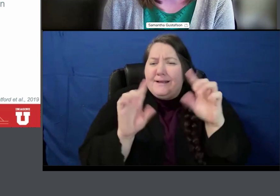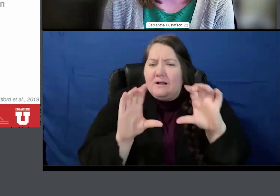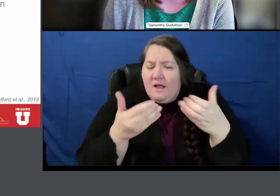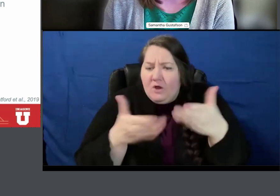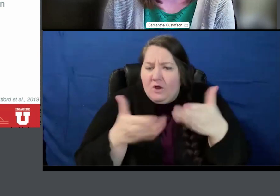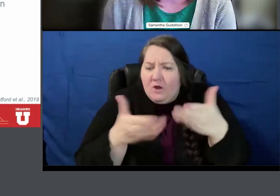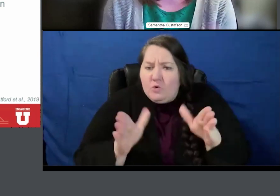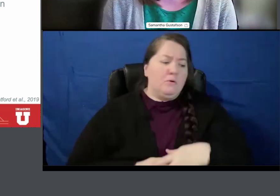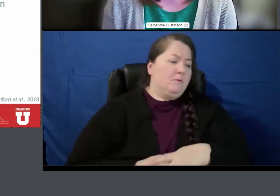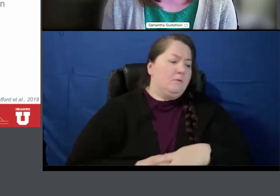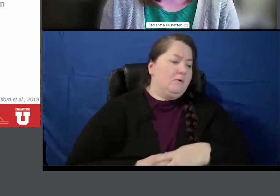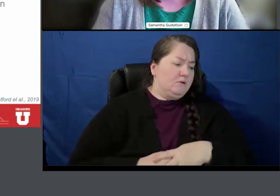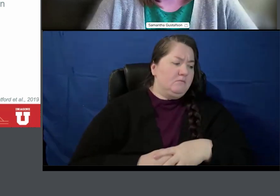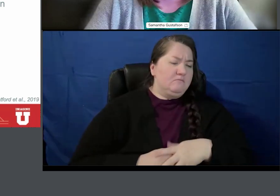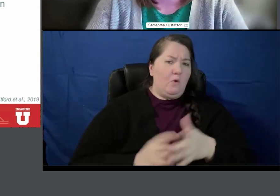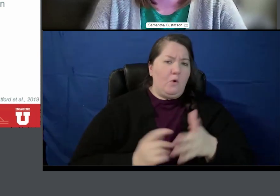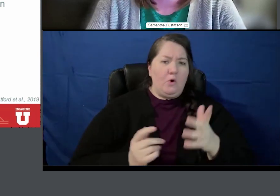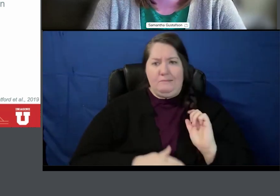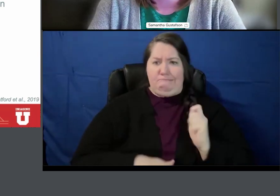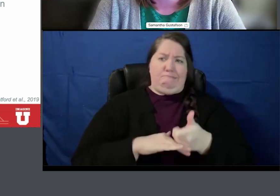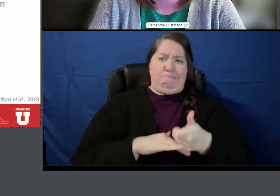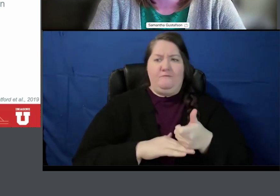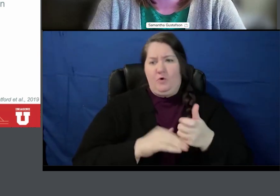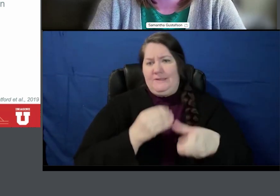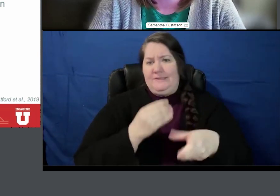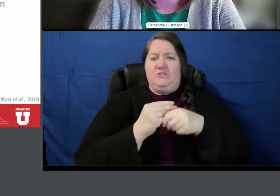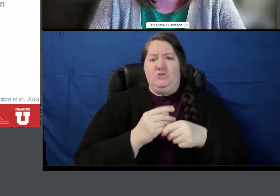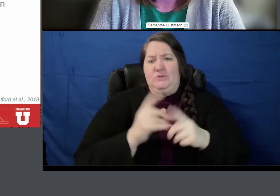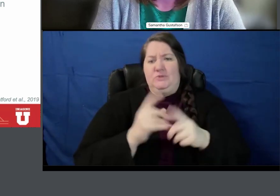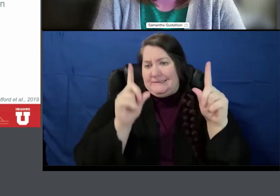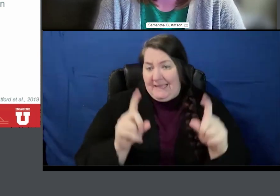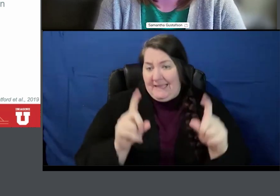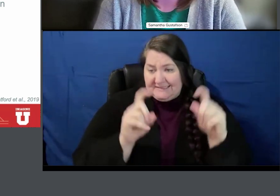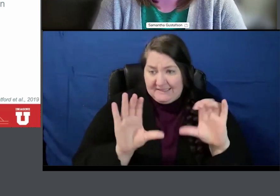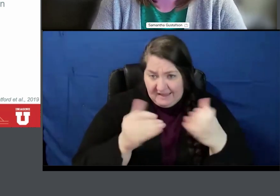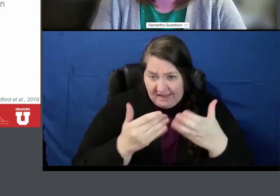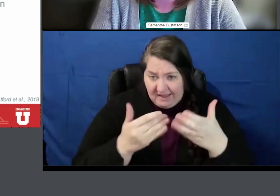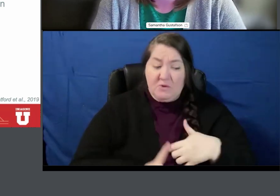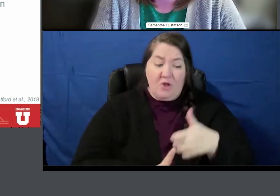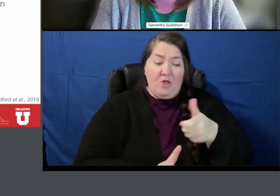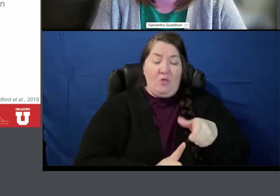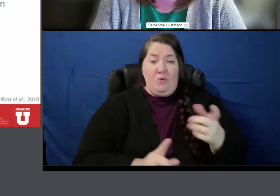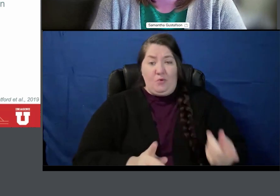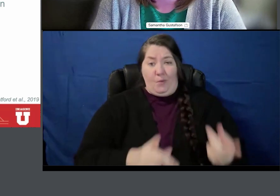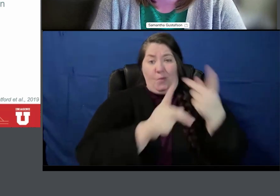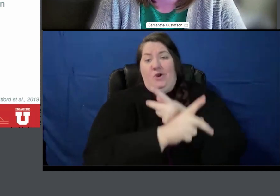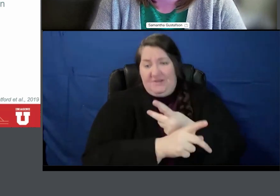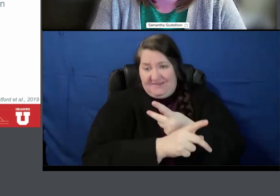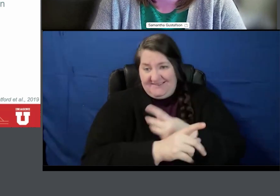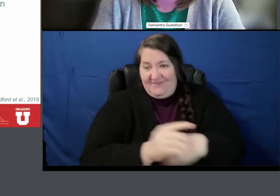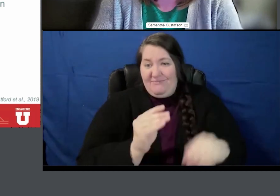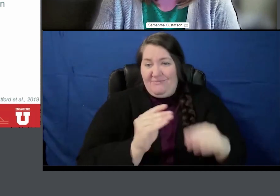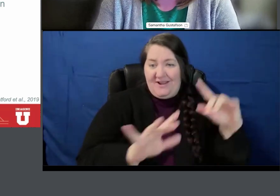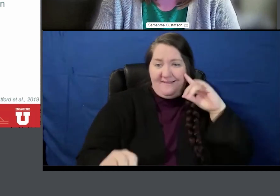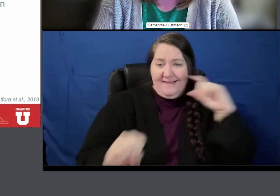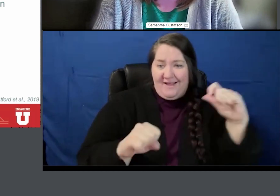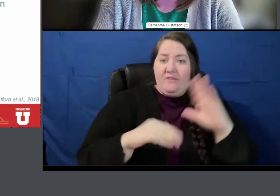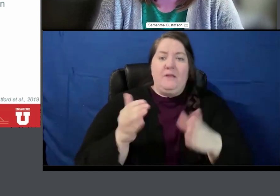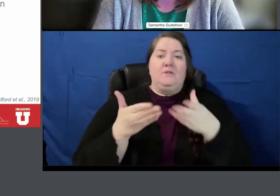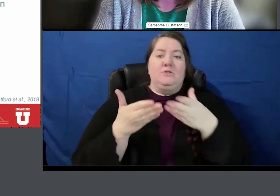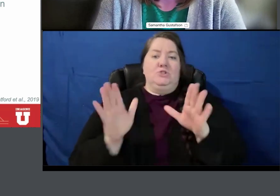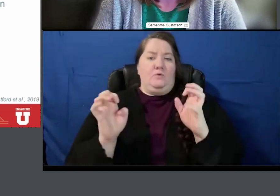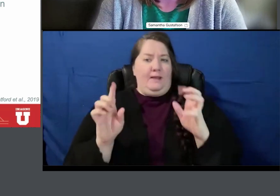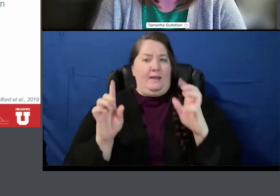classroom or a makeshift classroom to do some additional testing, those classrooms are typically louder than our general education